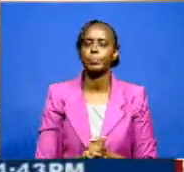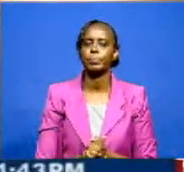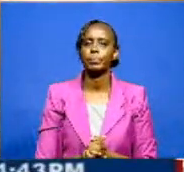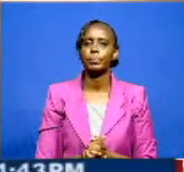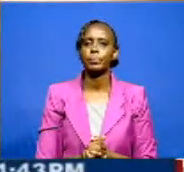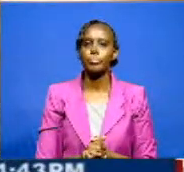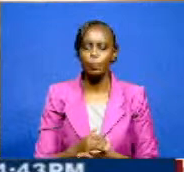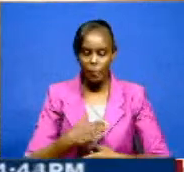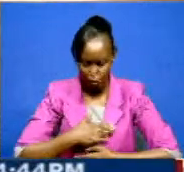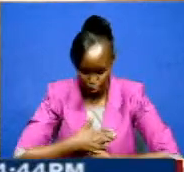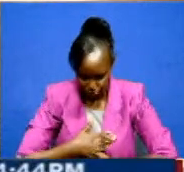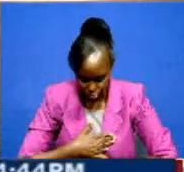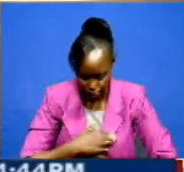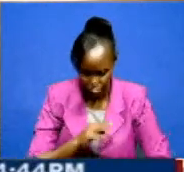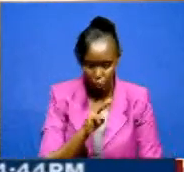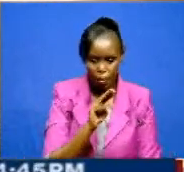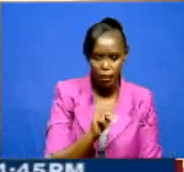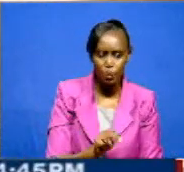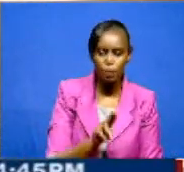Senator Mutula Kilonzo Jr.